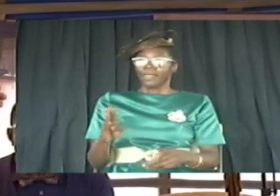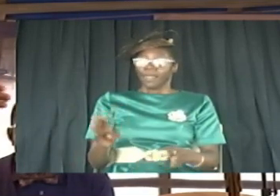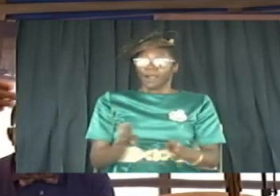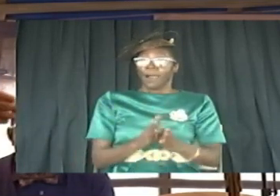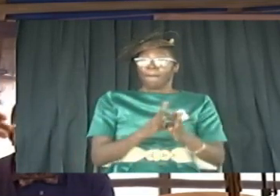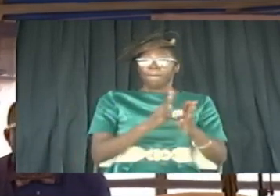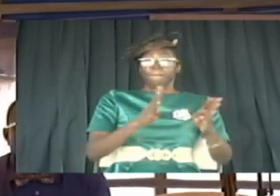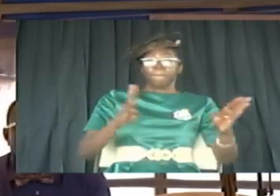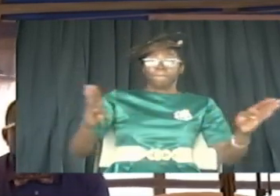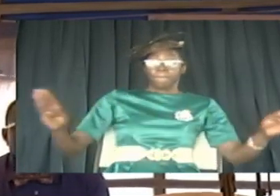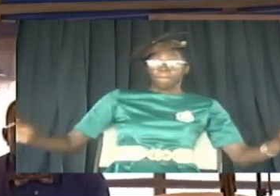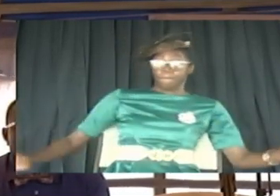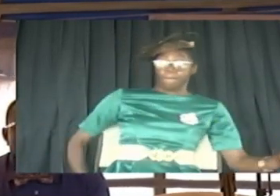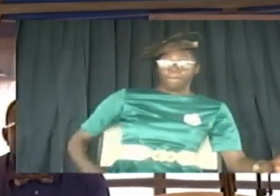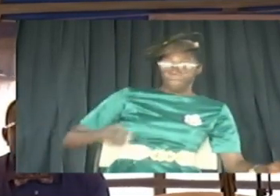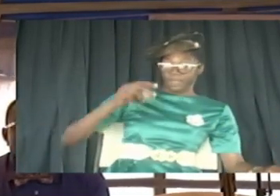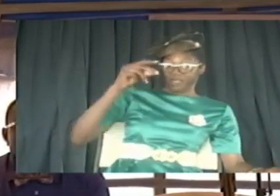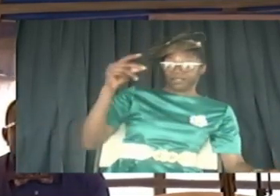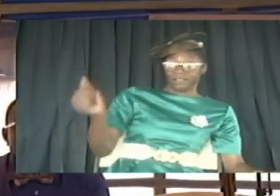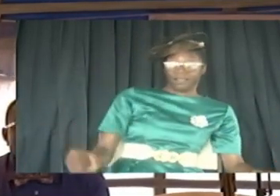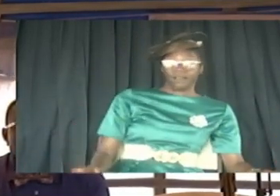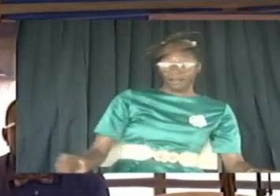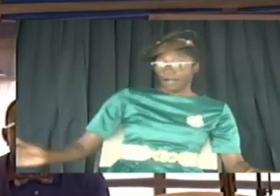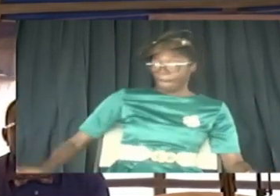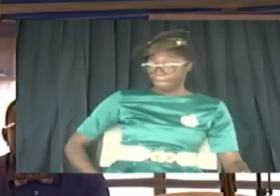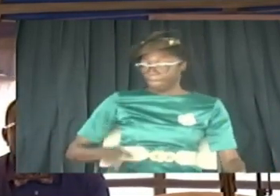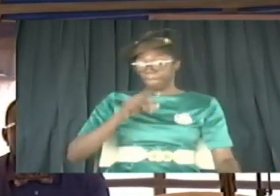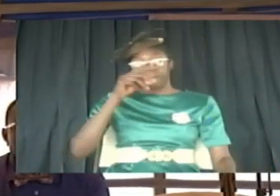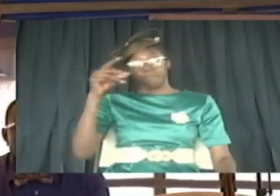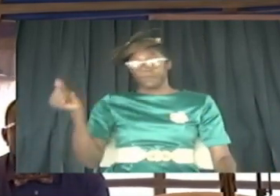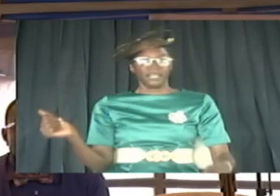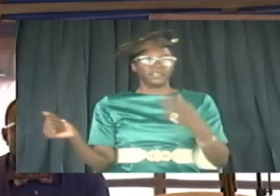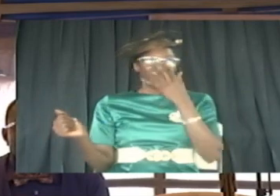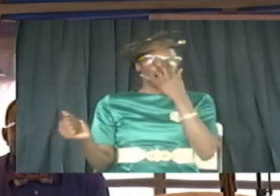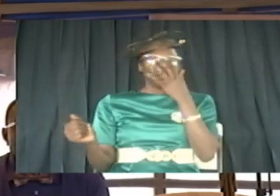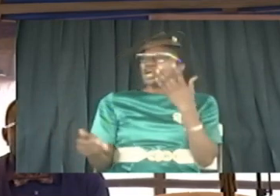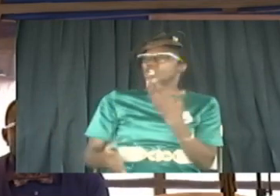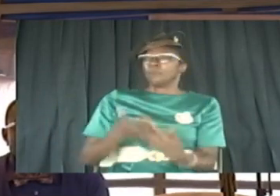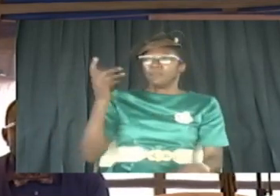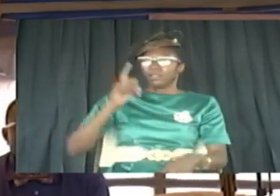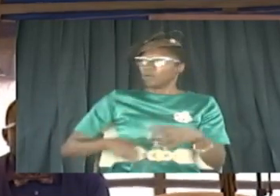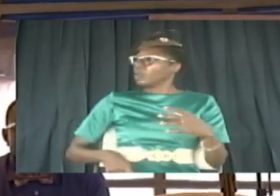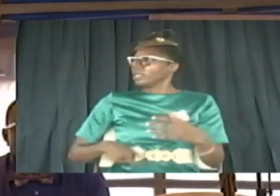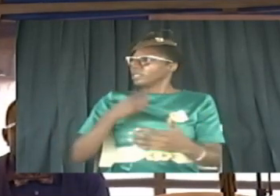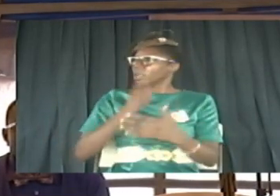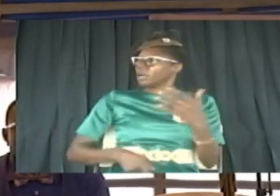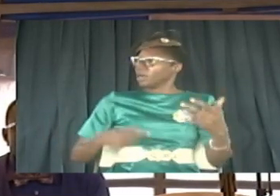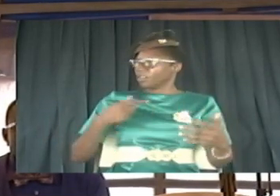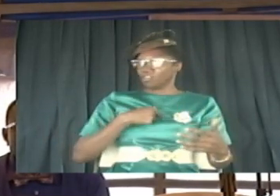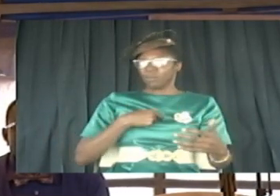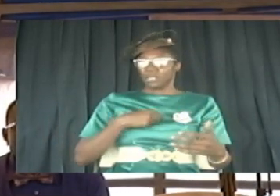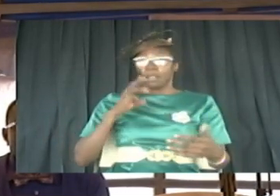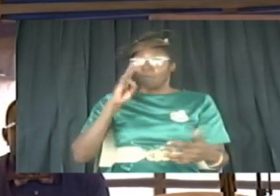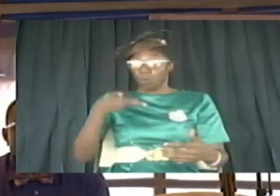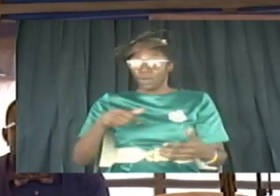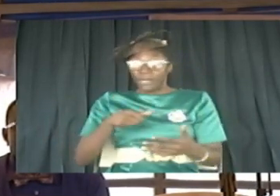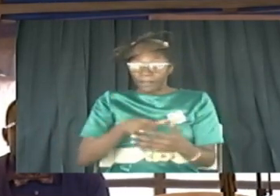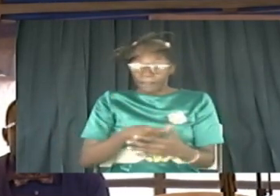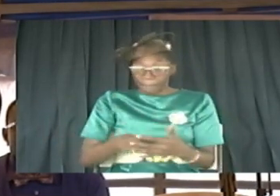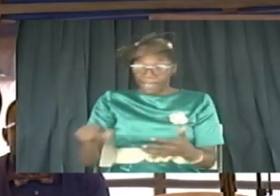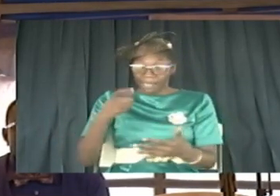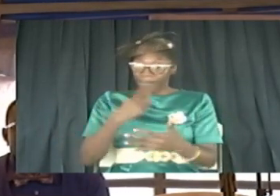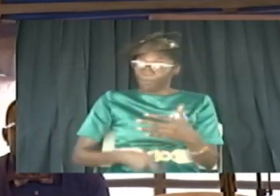to stand upon the word of God no matter what. It doesn't matter what it costs me. I'm willing to pay the price.